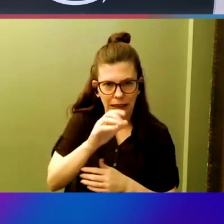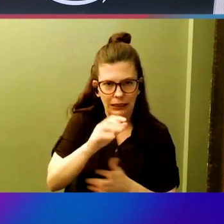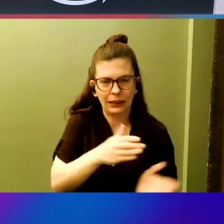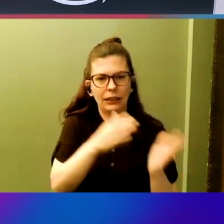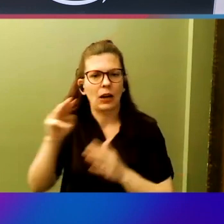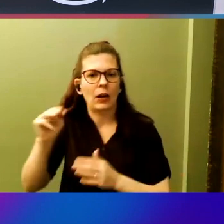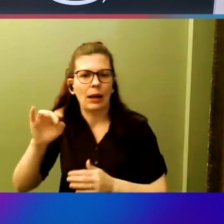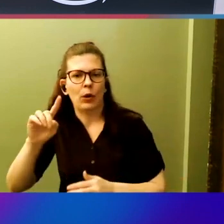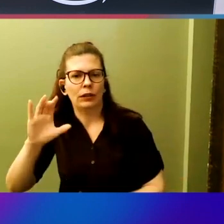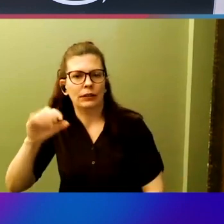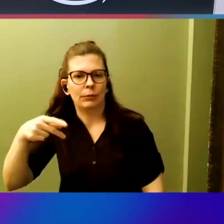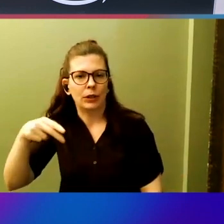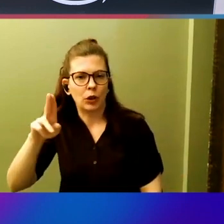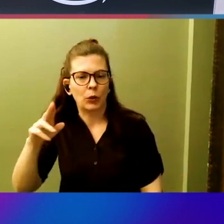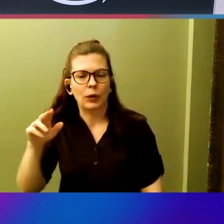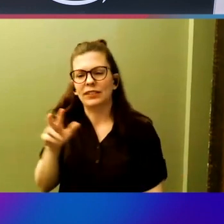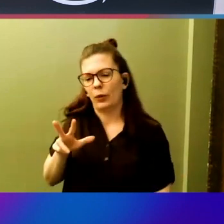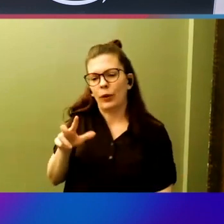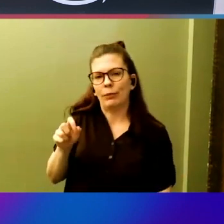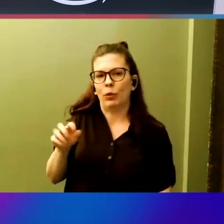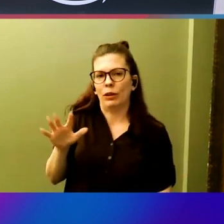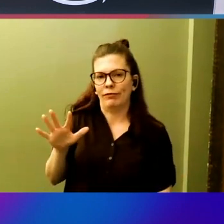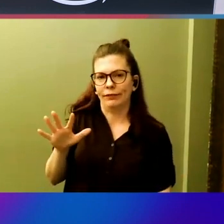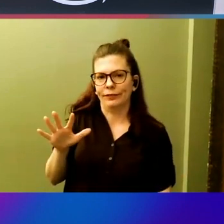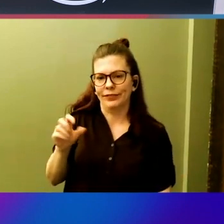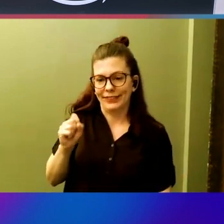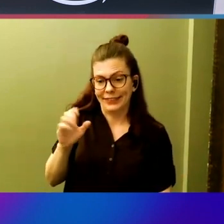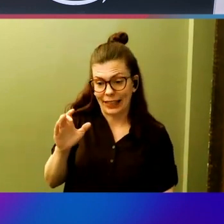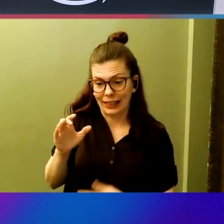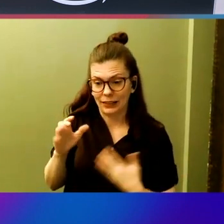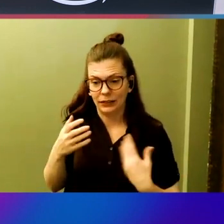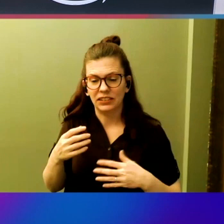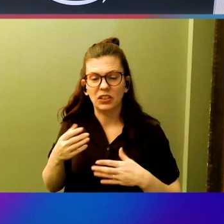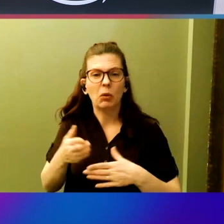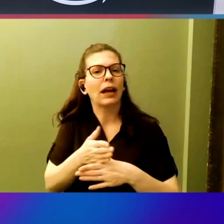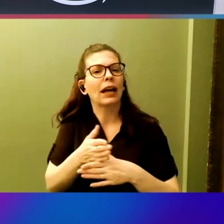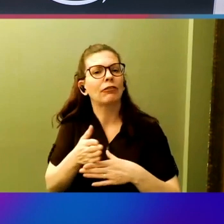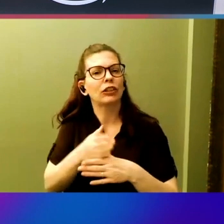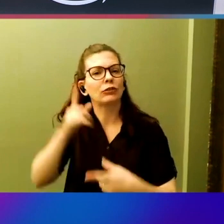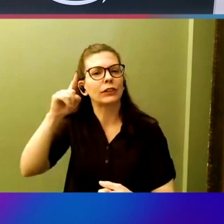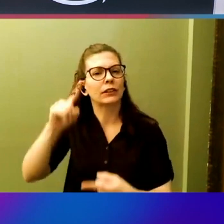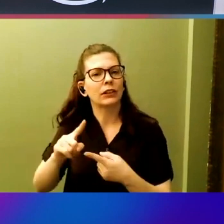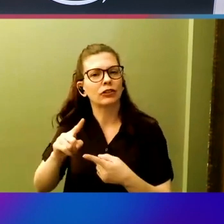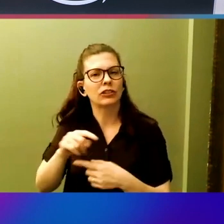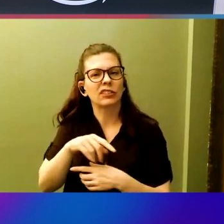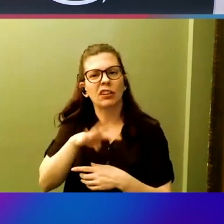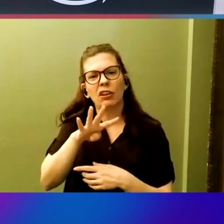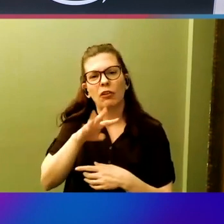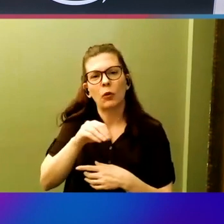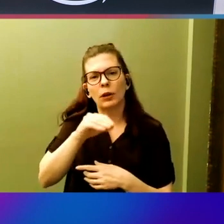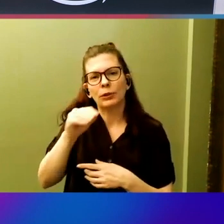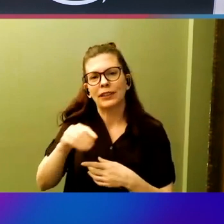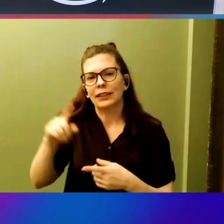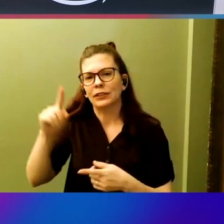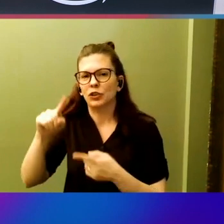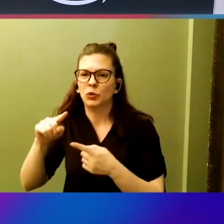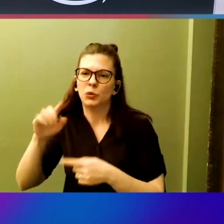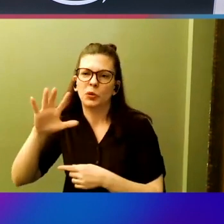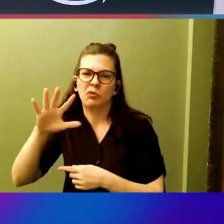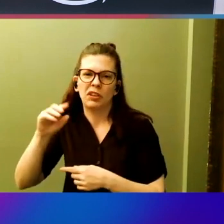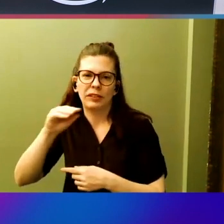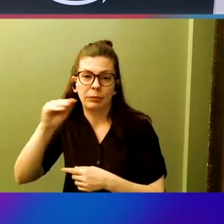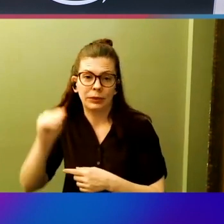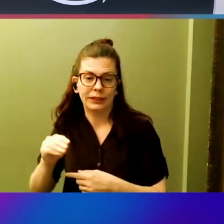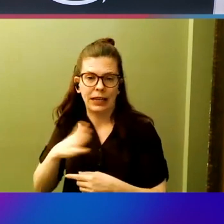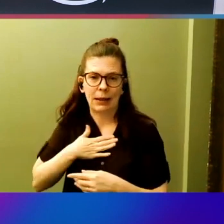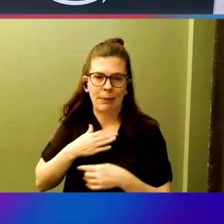we're having 3.5 seconds. So I'm seeing an average in reduction between 40% to 50% of my build times.